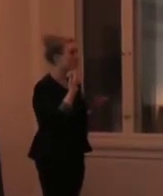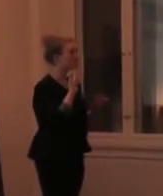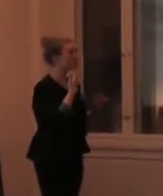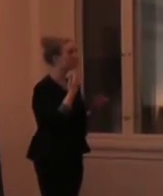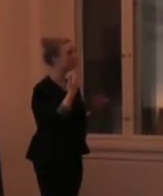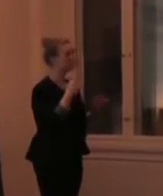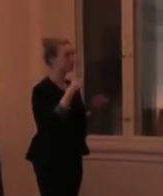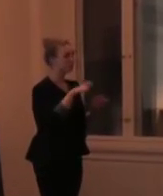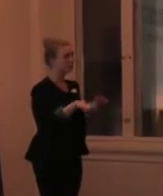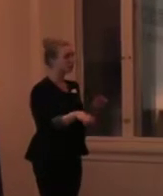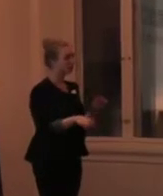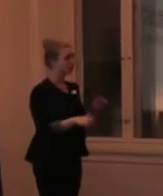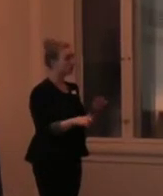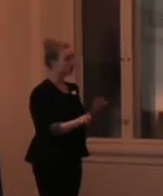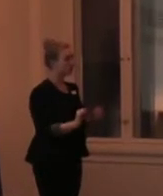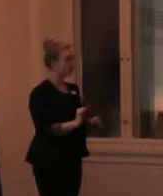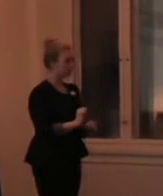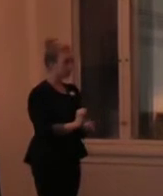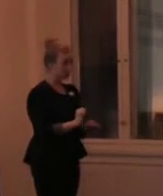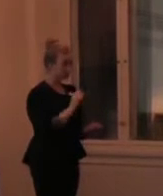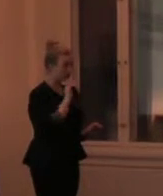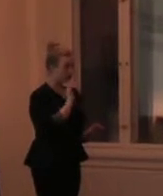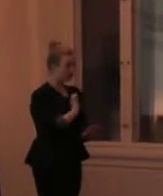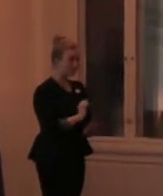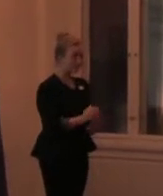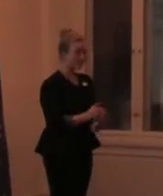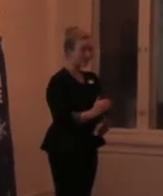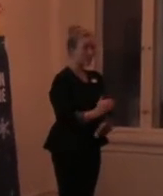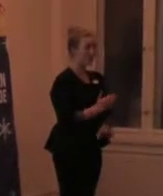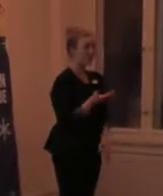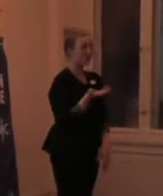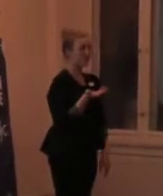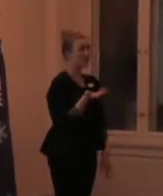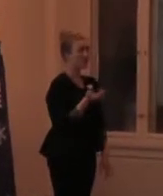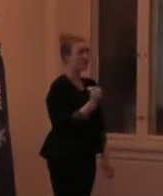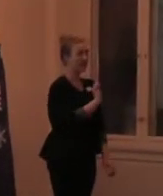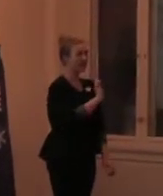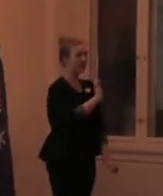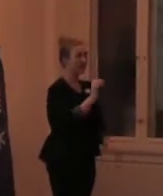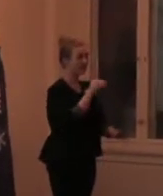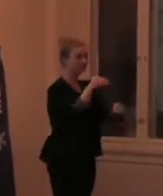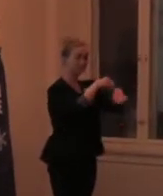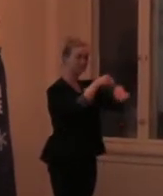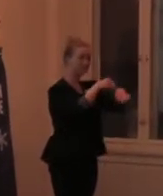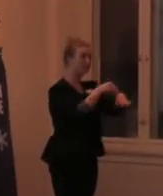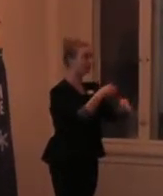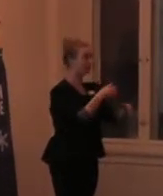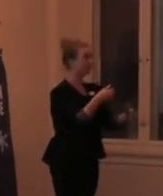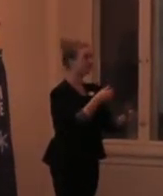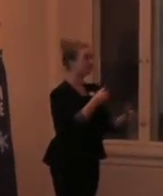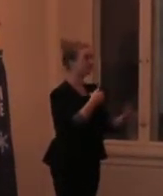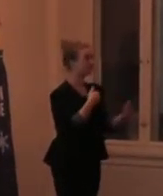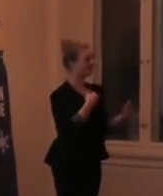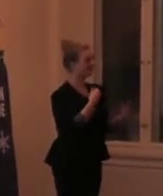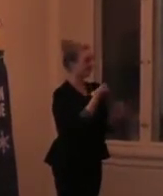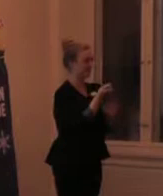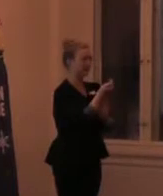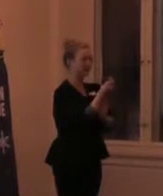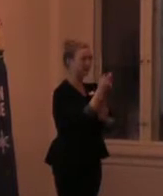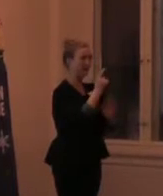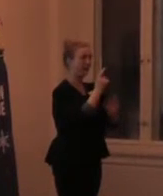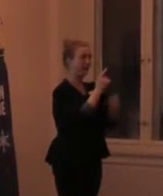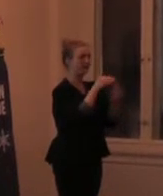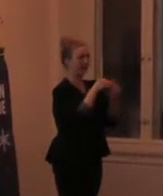never even talked about it to people. She had like a few friends who knew to a certain degree, but